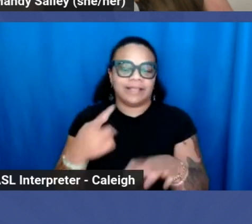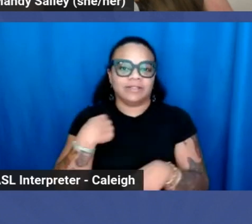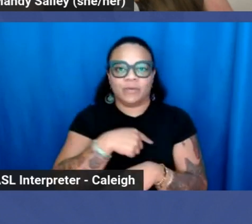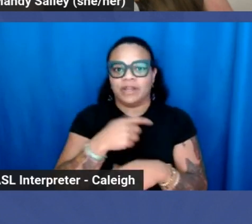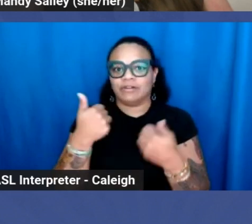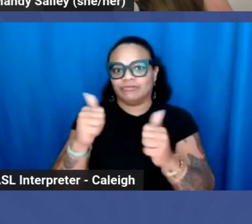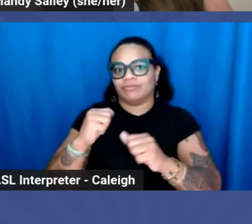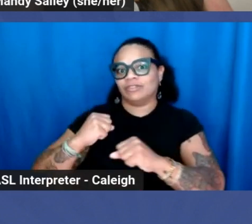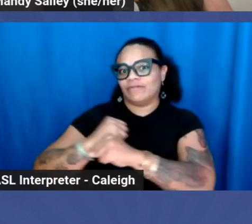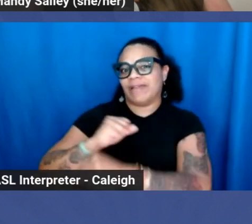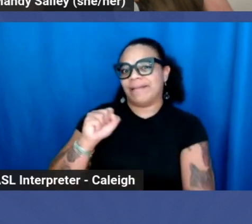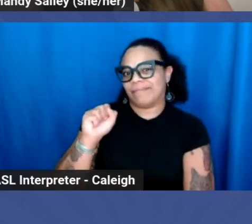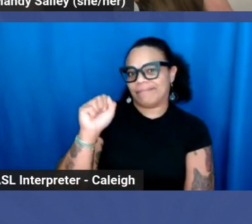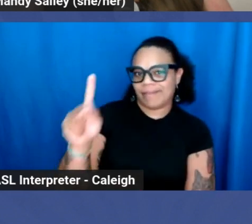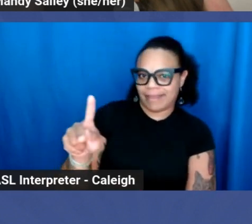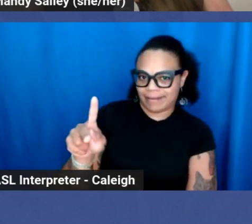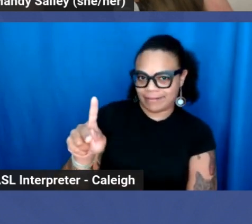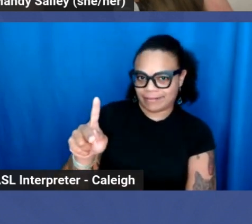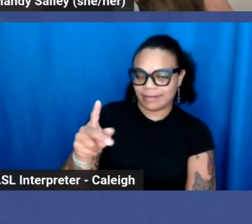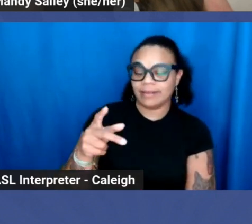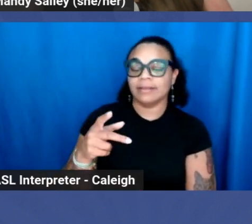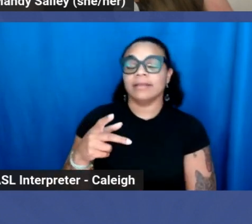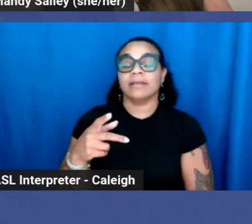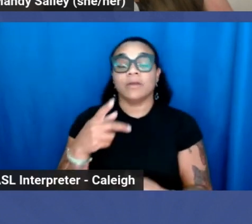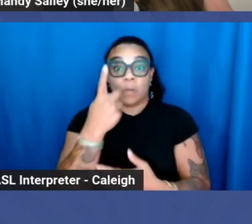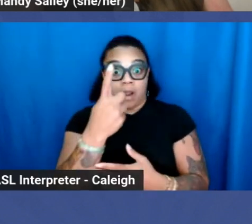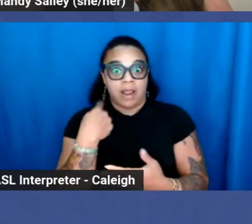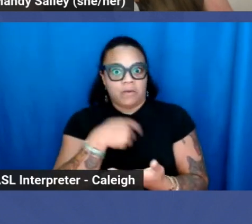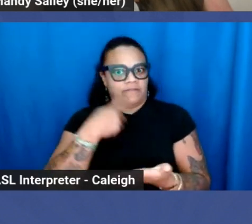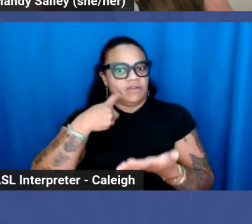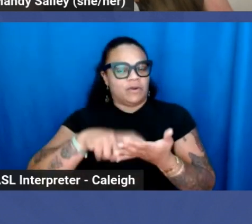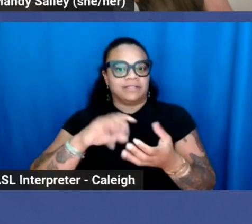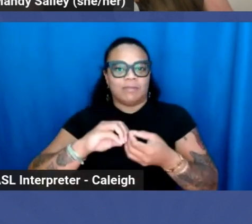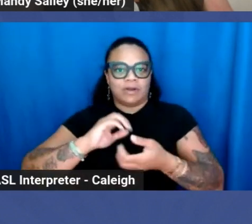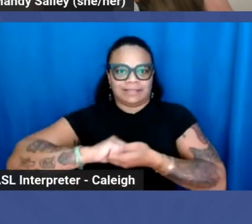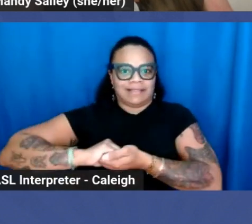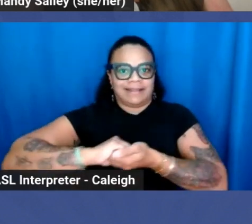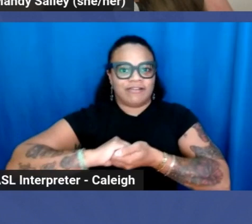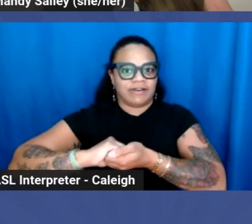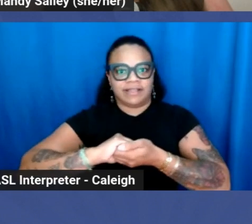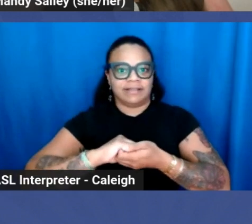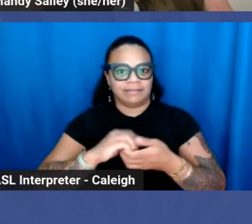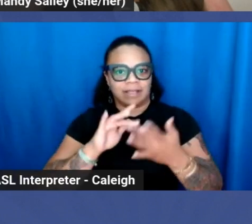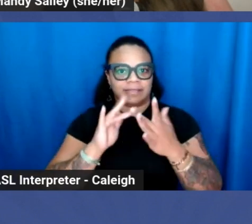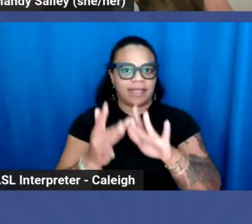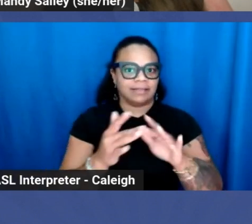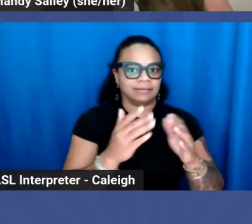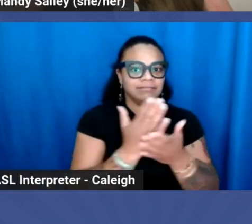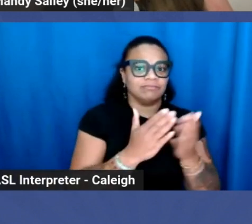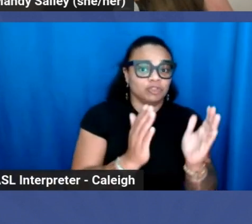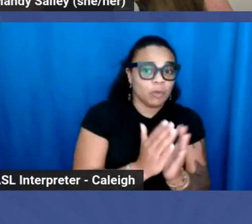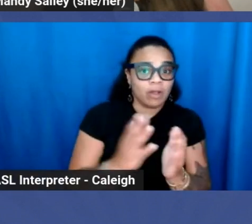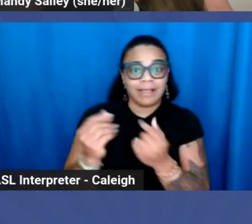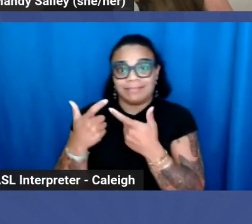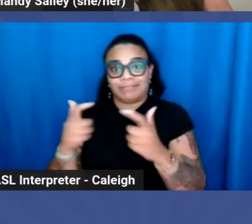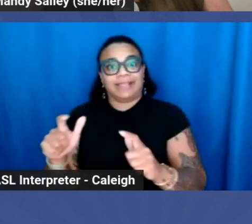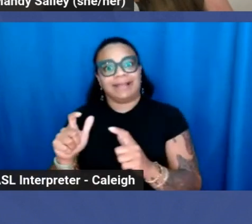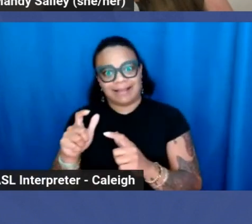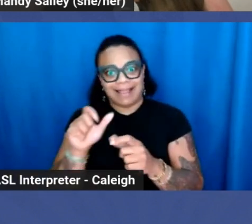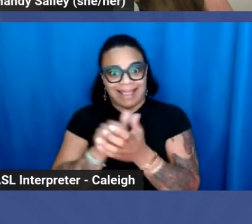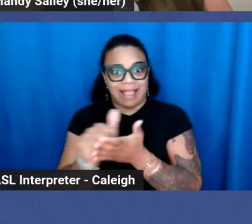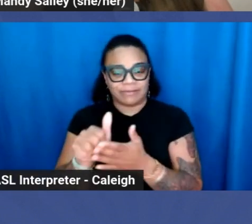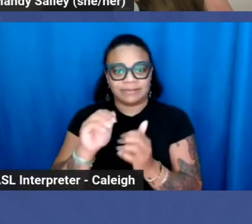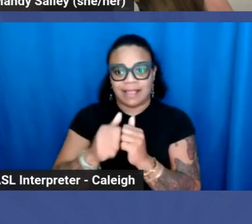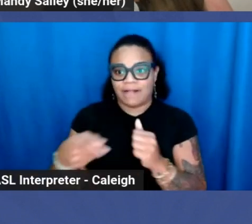is that there is a solidarity that we see online between smaller and bigger accounts. The way that we share the information is different. We have